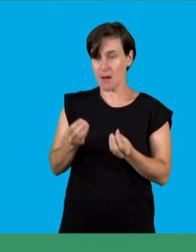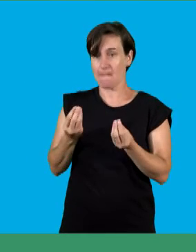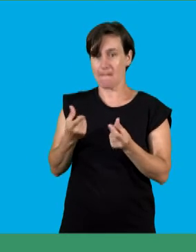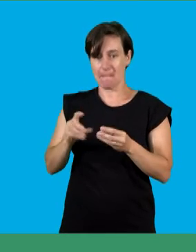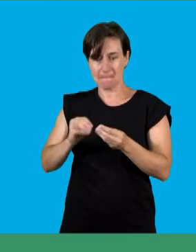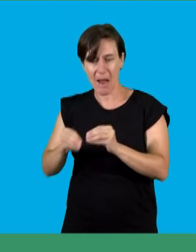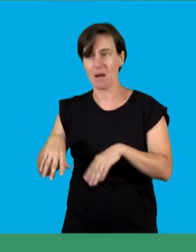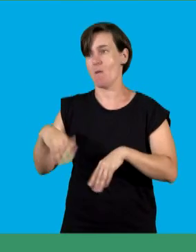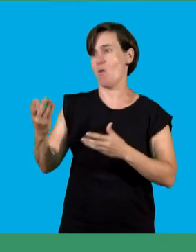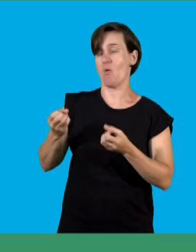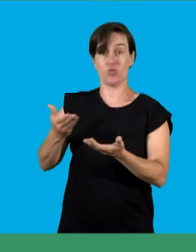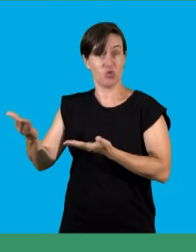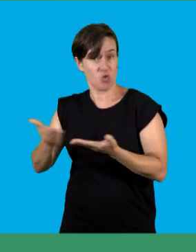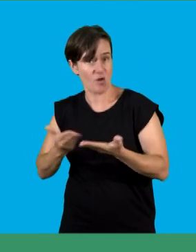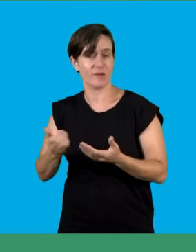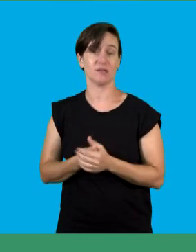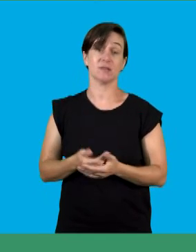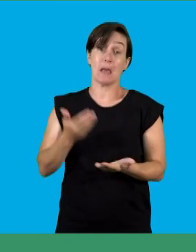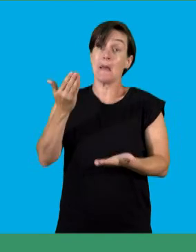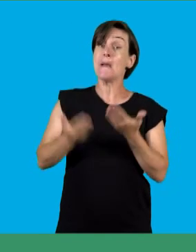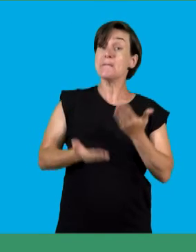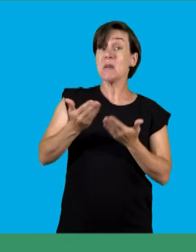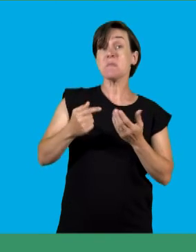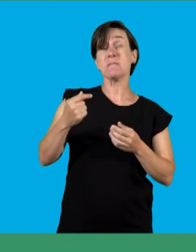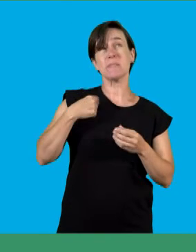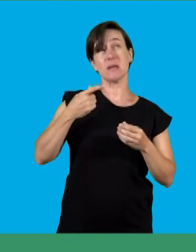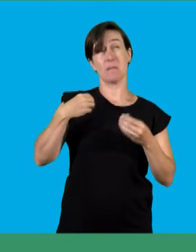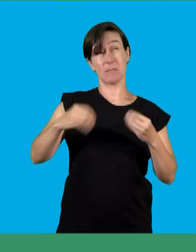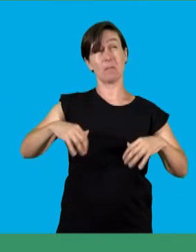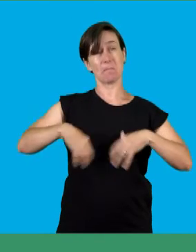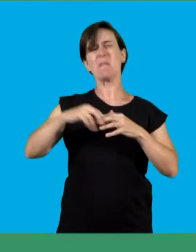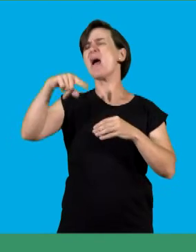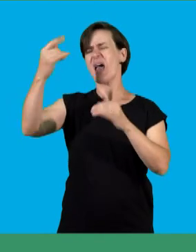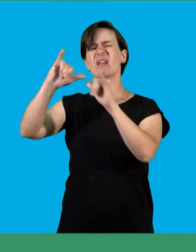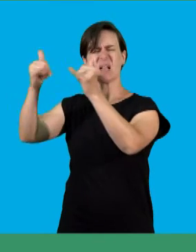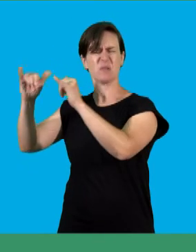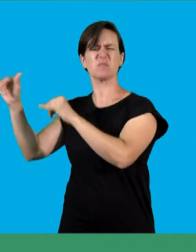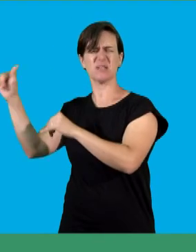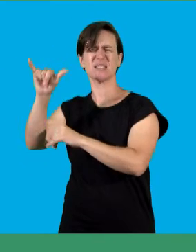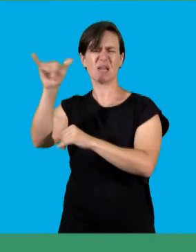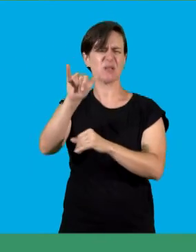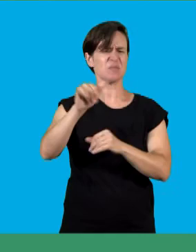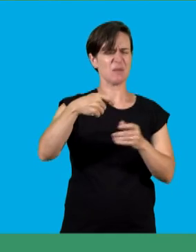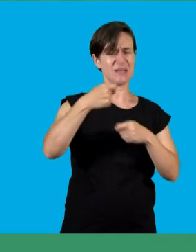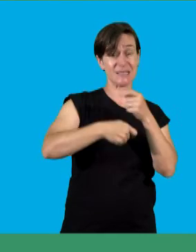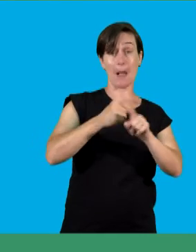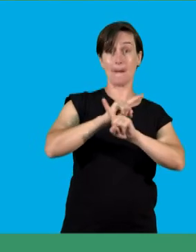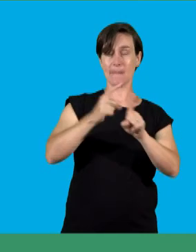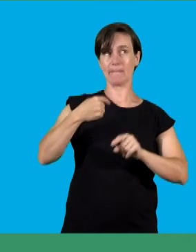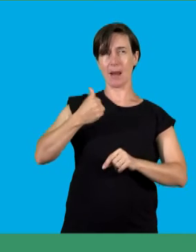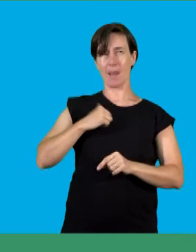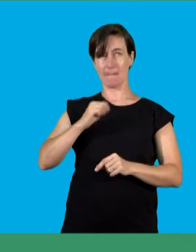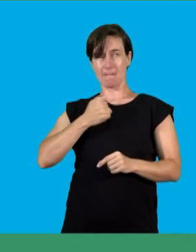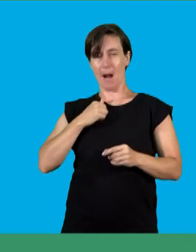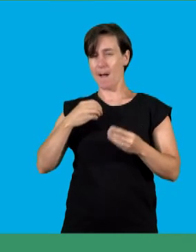Remember, when you come up with a product, sometimes you can come up with a product that is already existing, but you need to come up with ways on how to